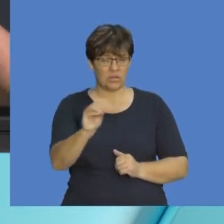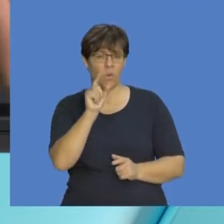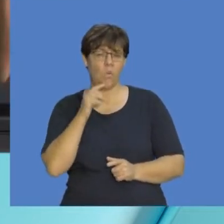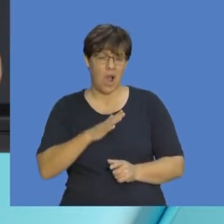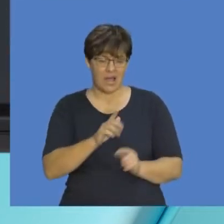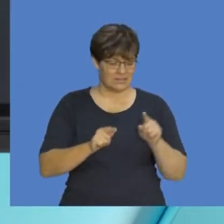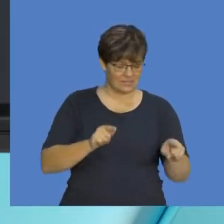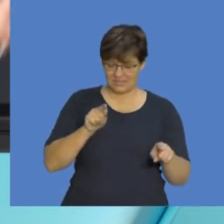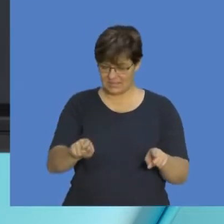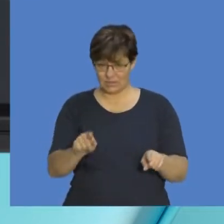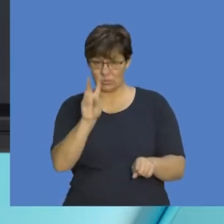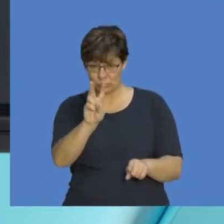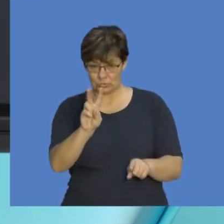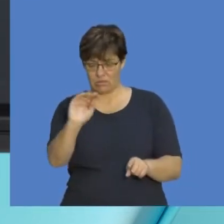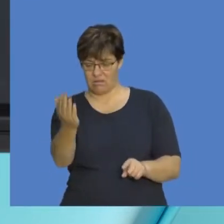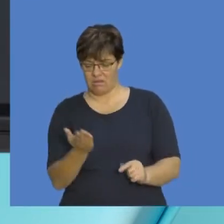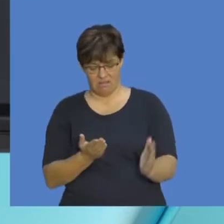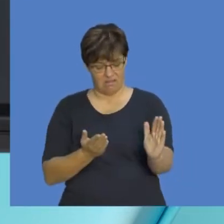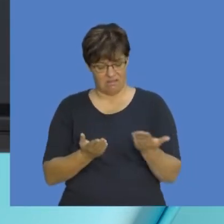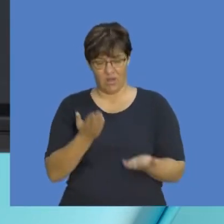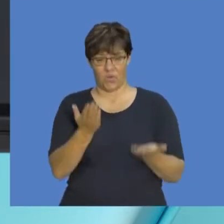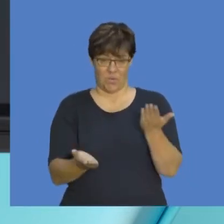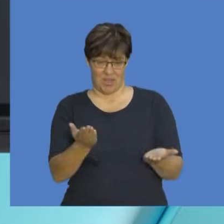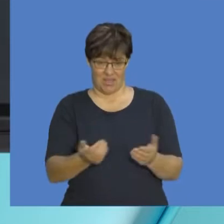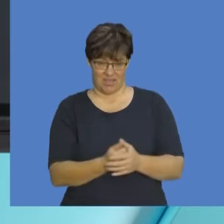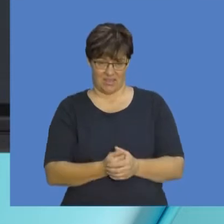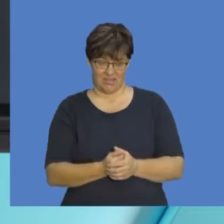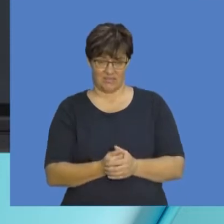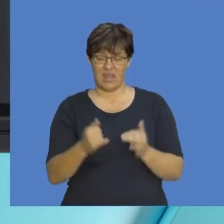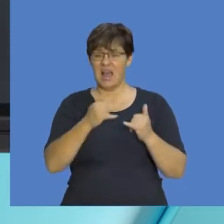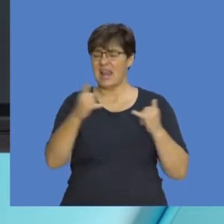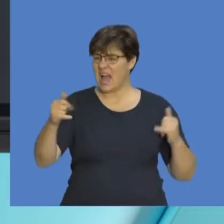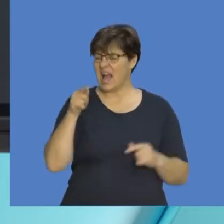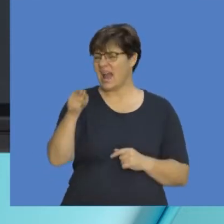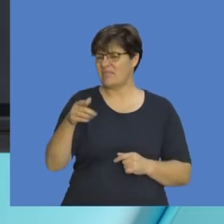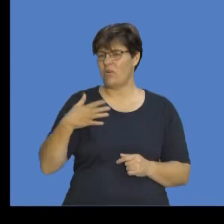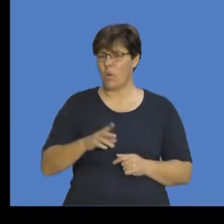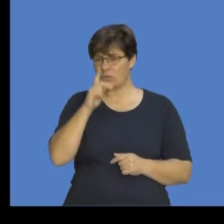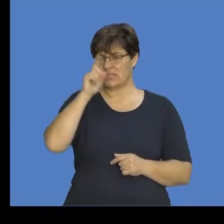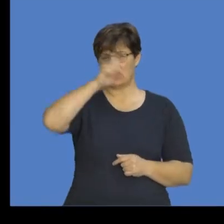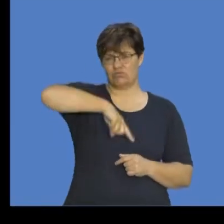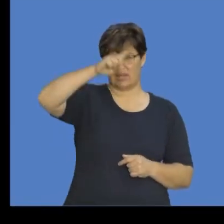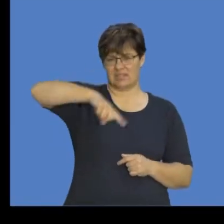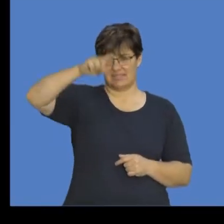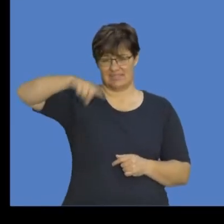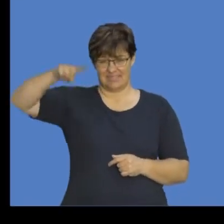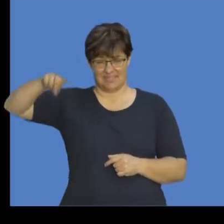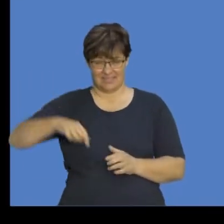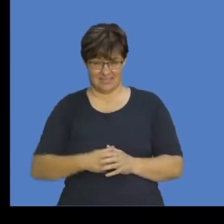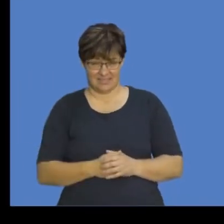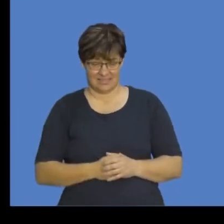to compare two sets of data. They're very good for that. Line graphs, if you want to look at the trend,